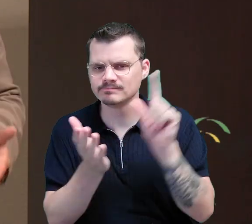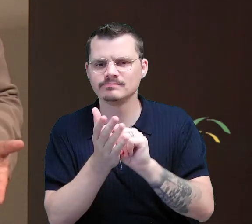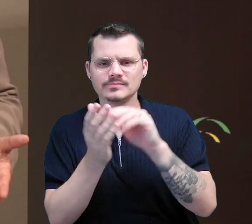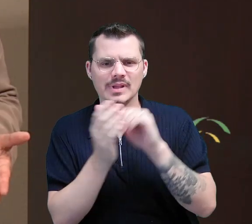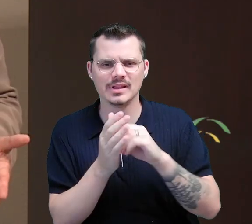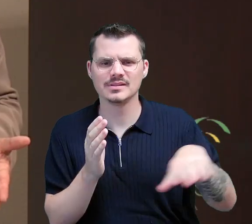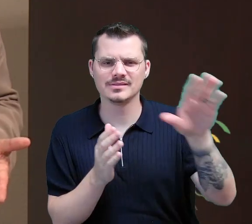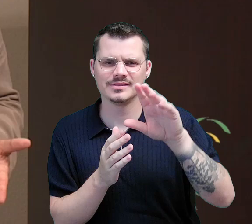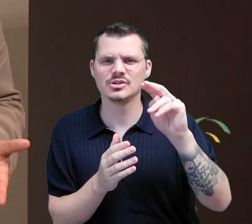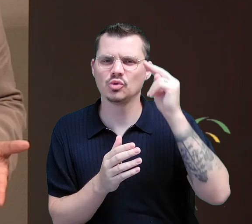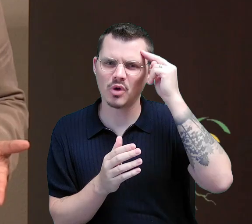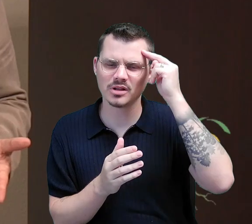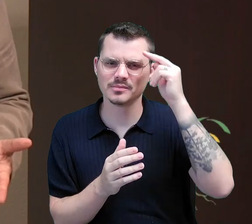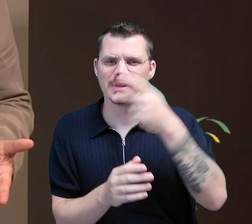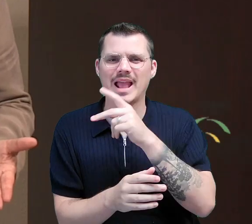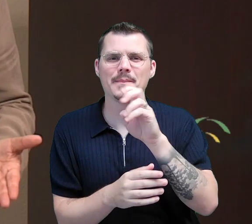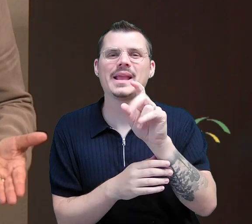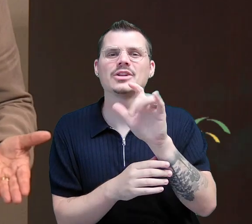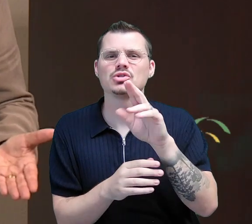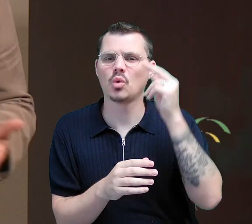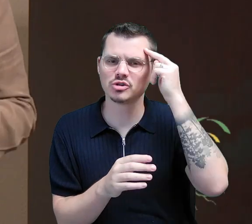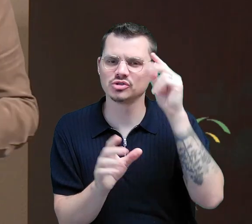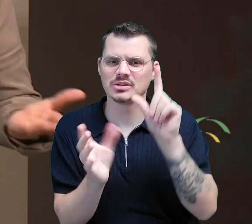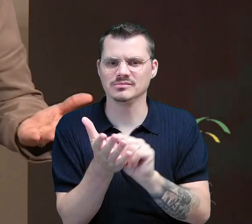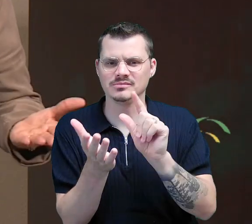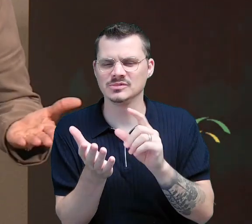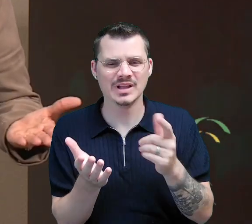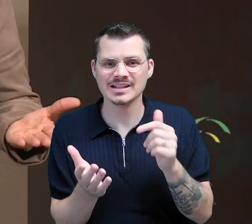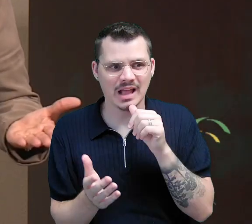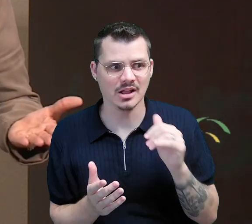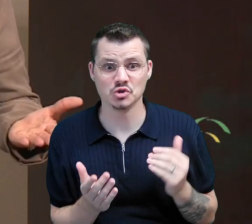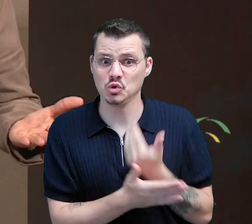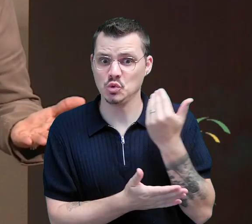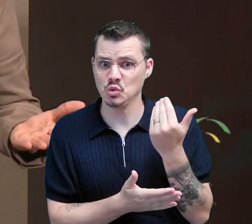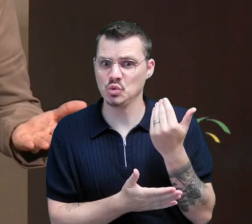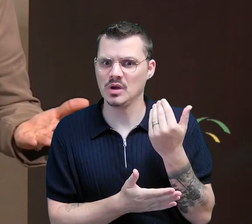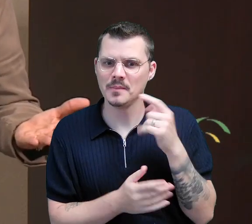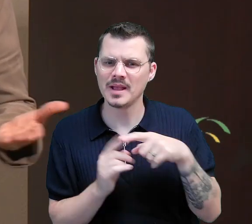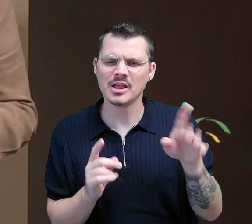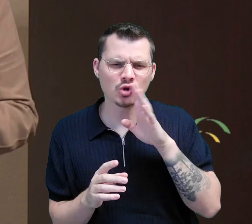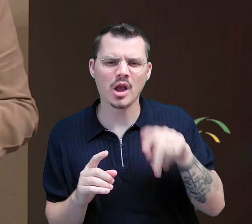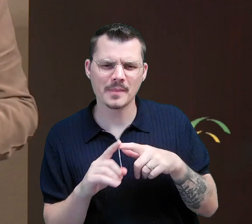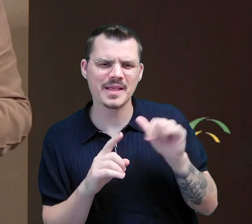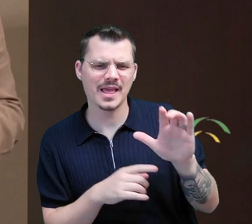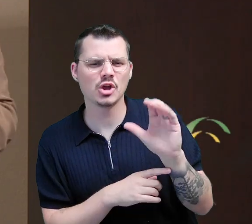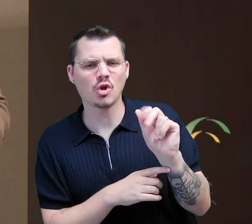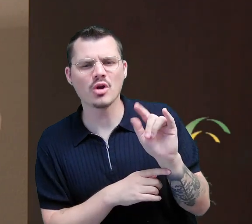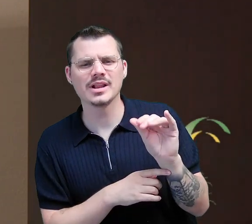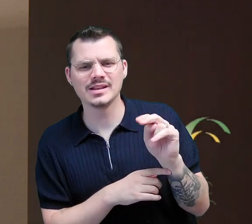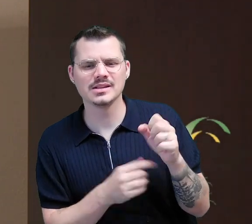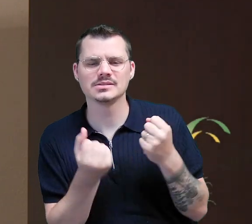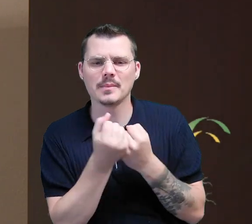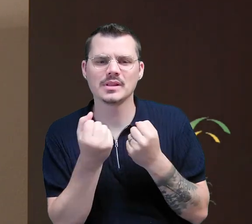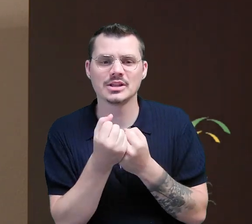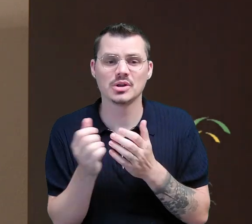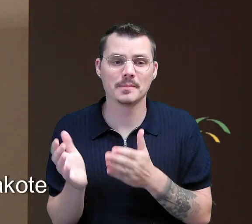pediatric neurology literature. So it's not a new idea at all. And they talk about the carnitine